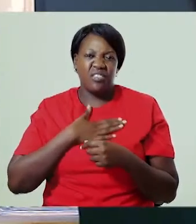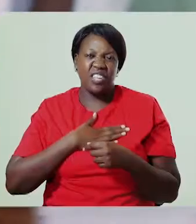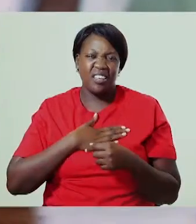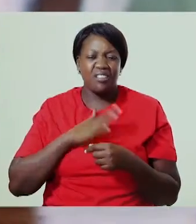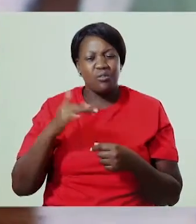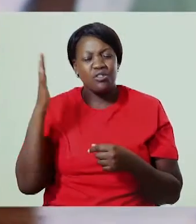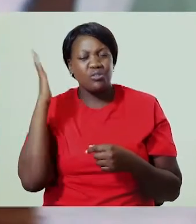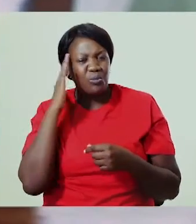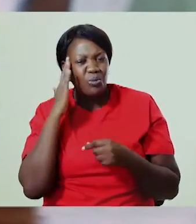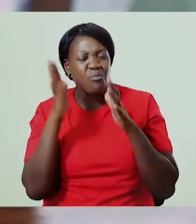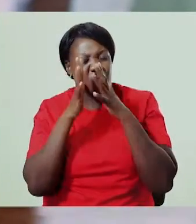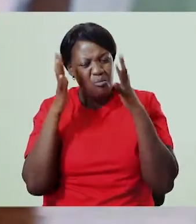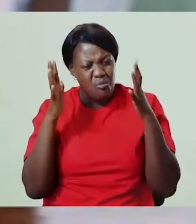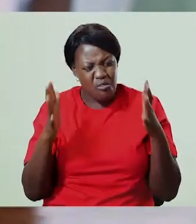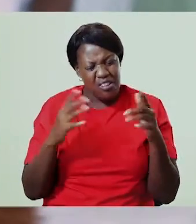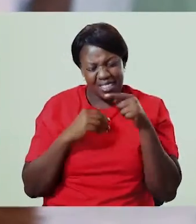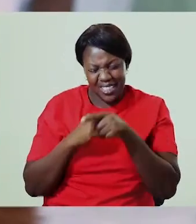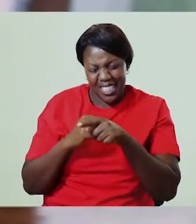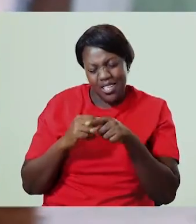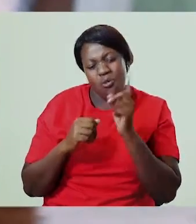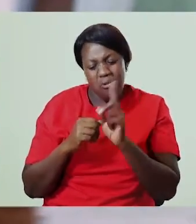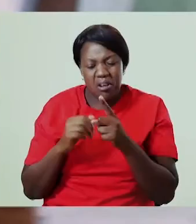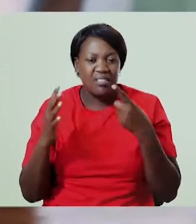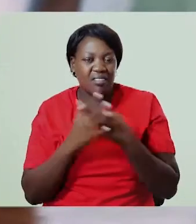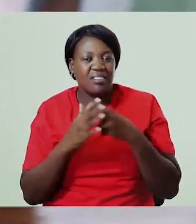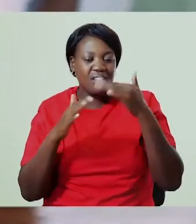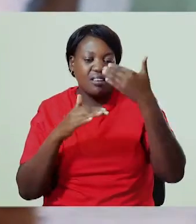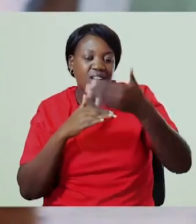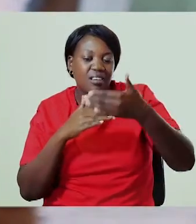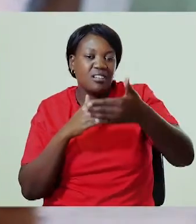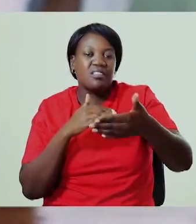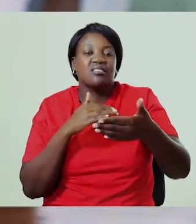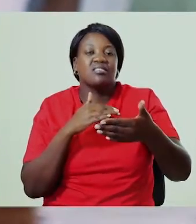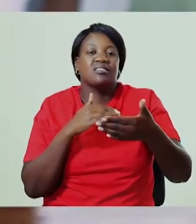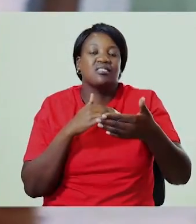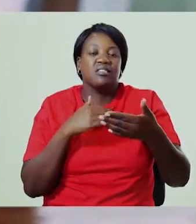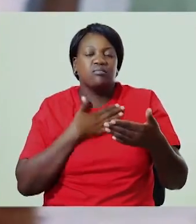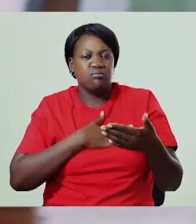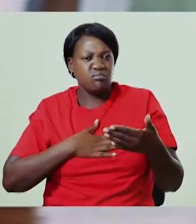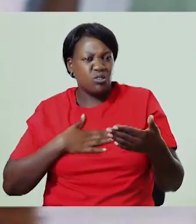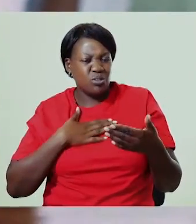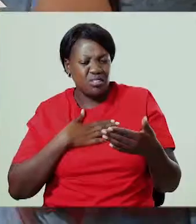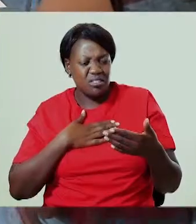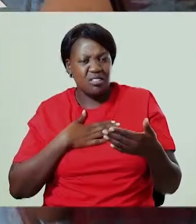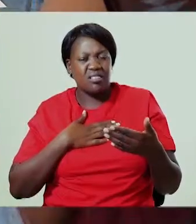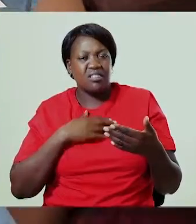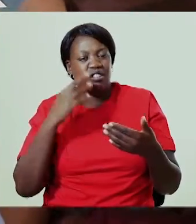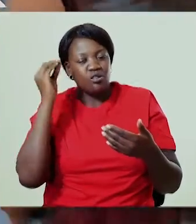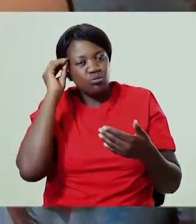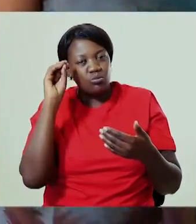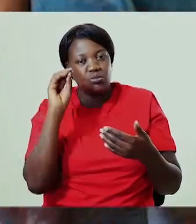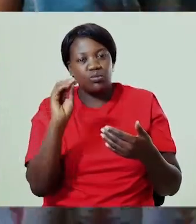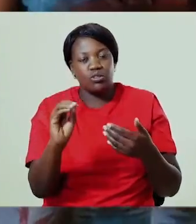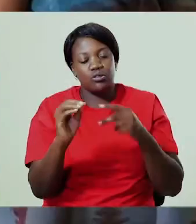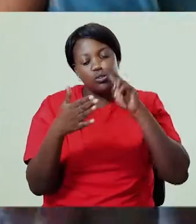know more as if it is a mystery. While reading a story, then the mood is mysterious. Now, while